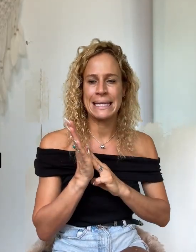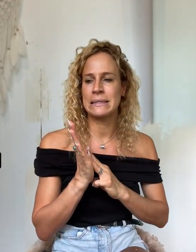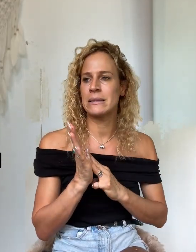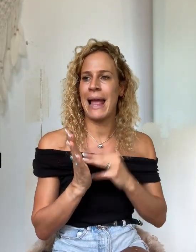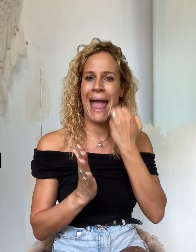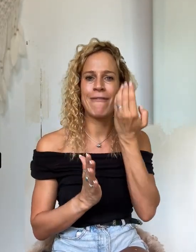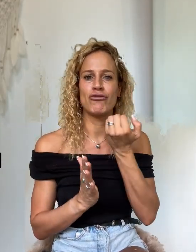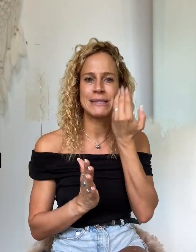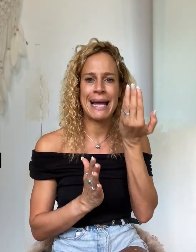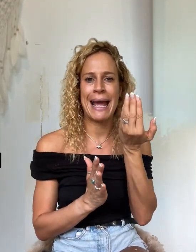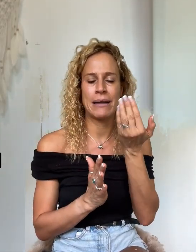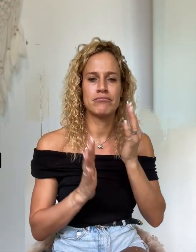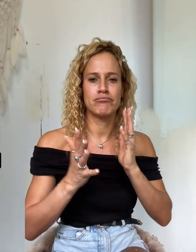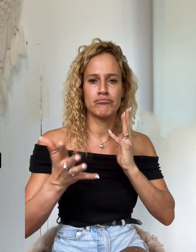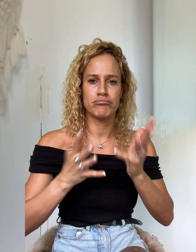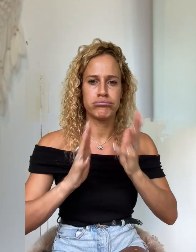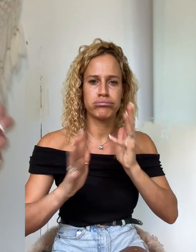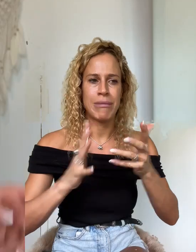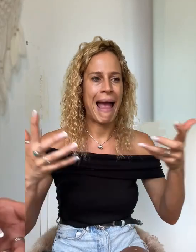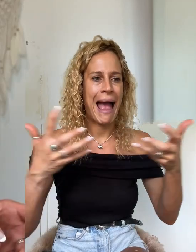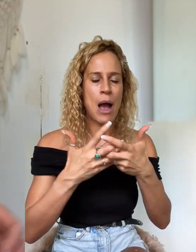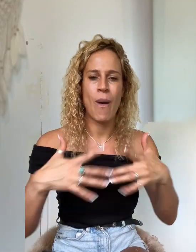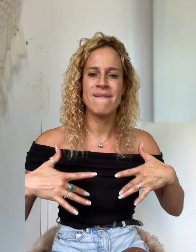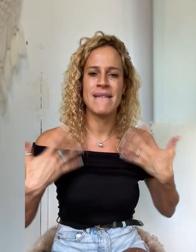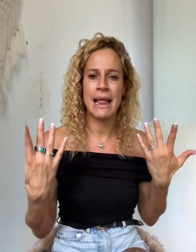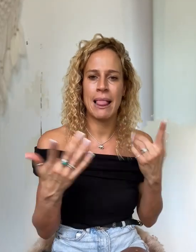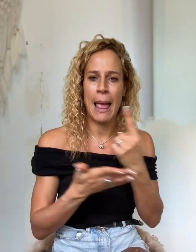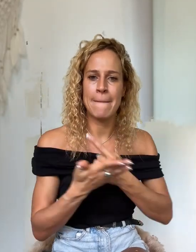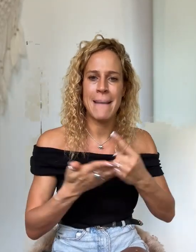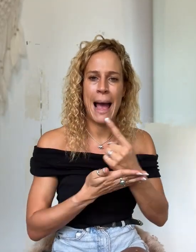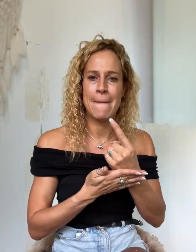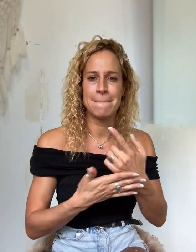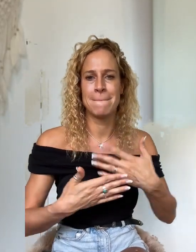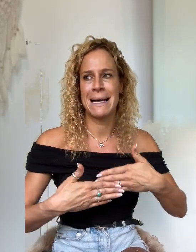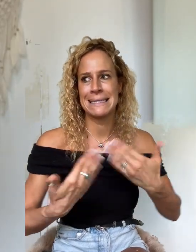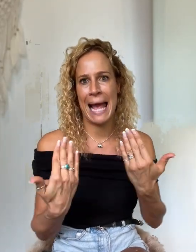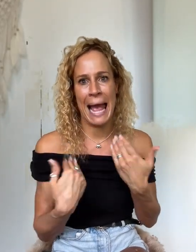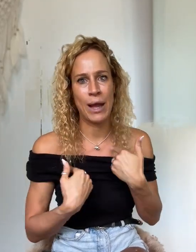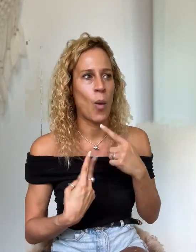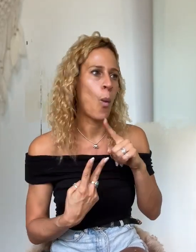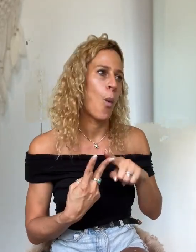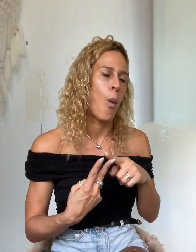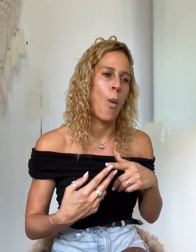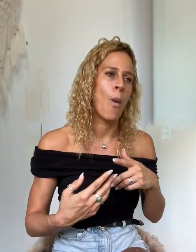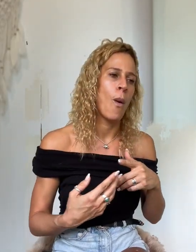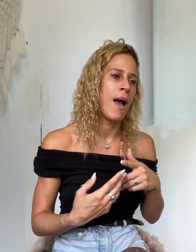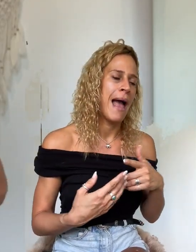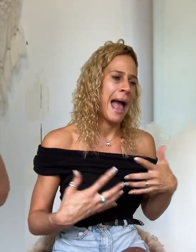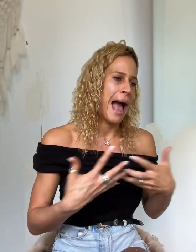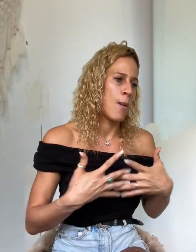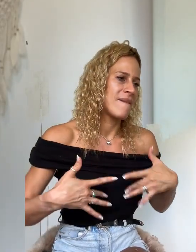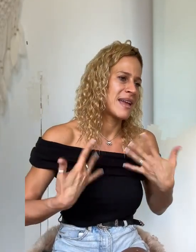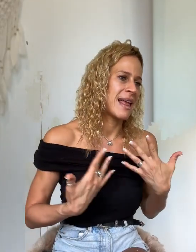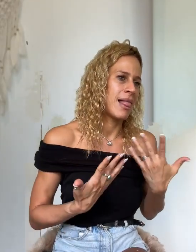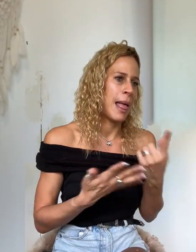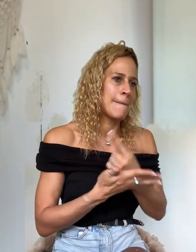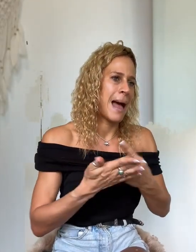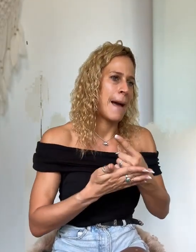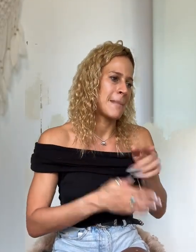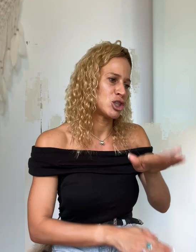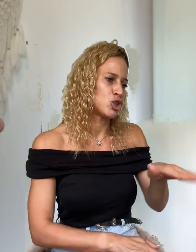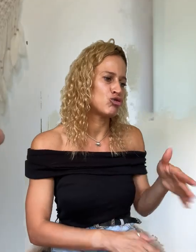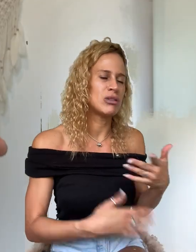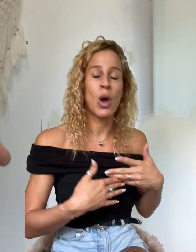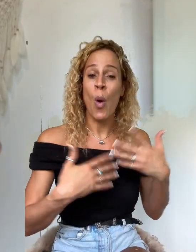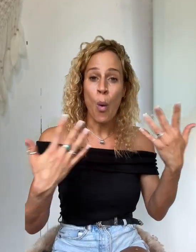1 minute of how I feel about my day, or how I feel about my kids, or just something that, or